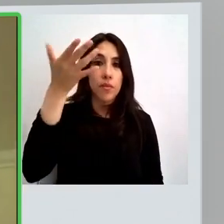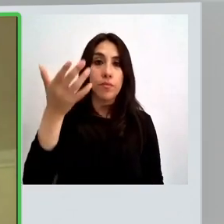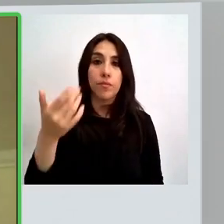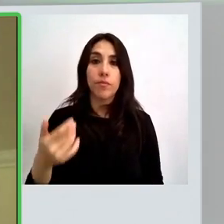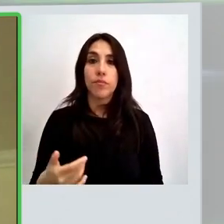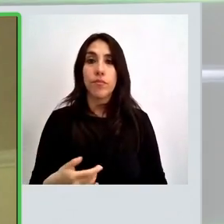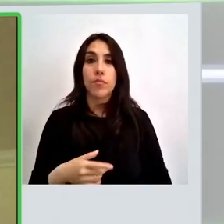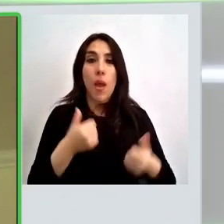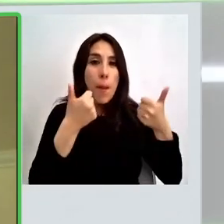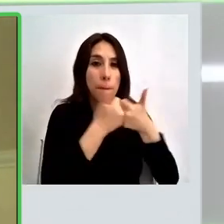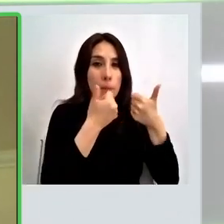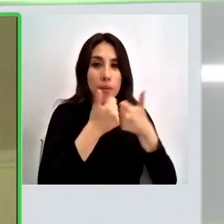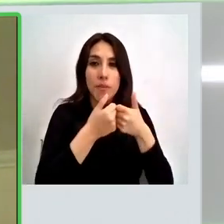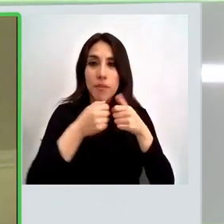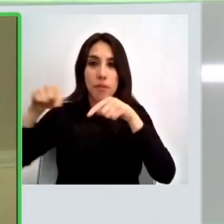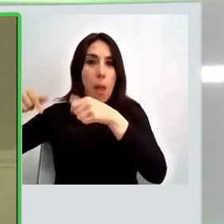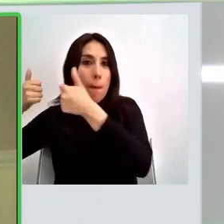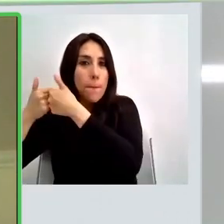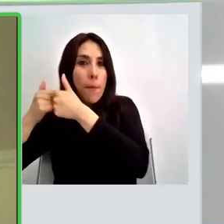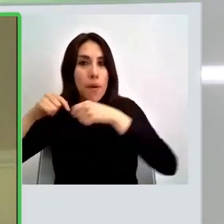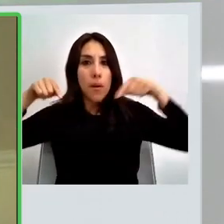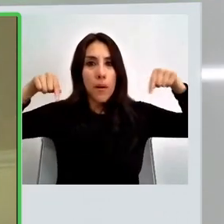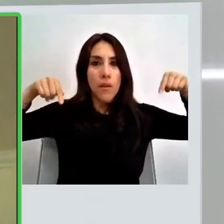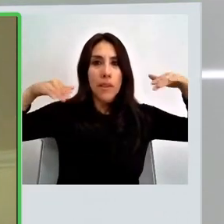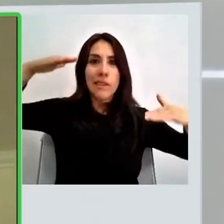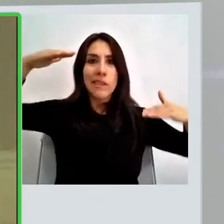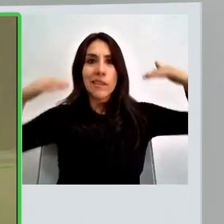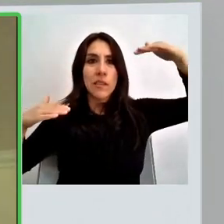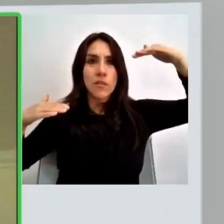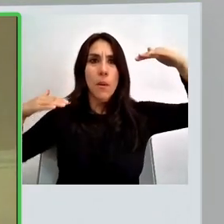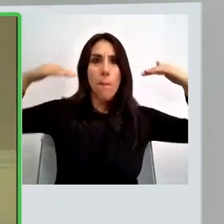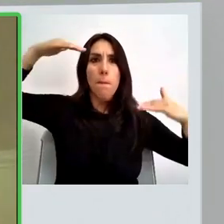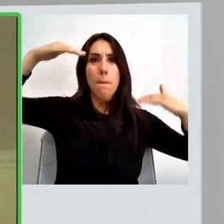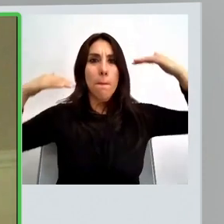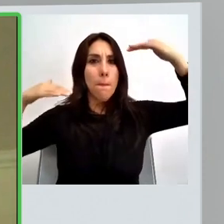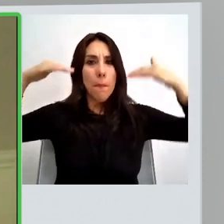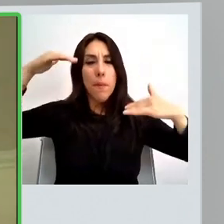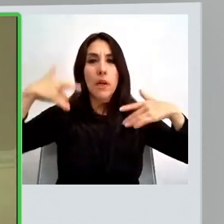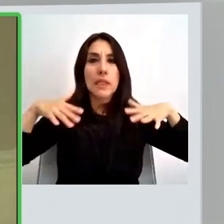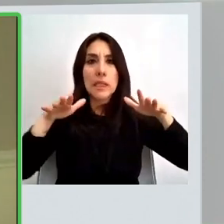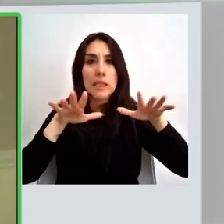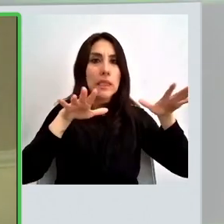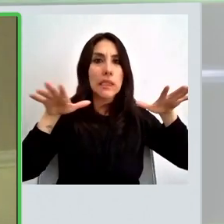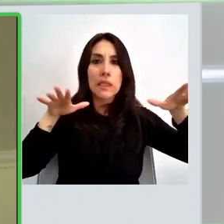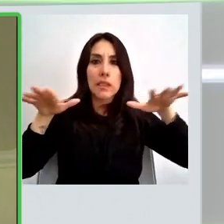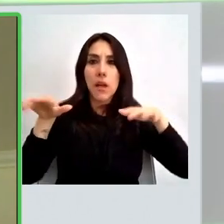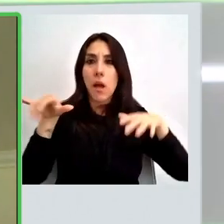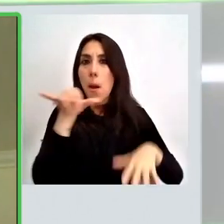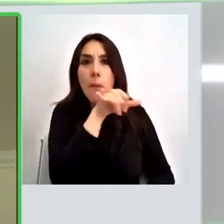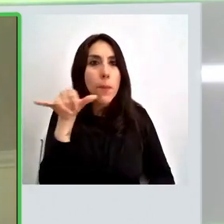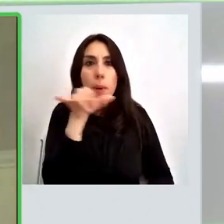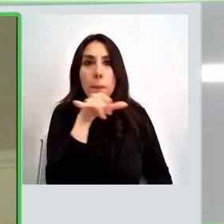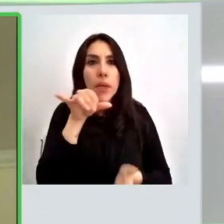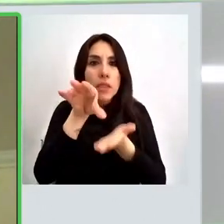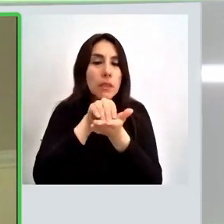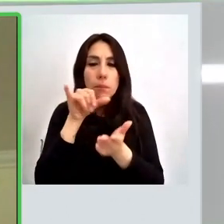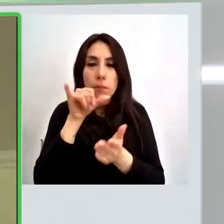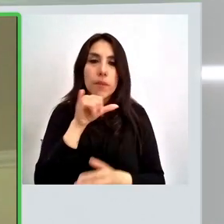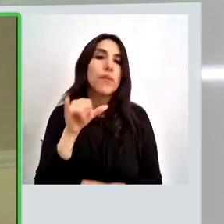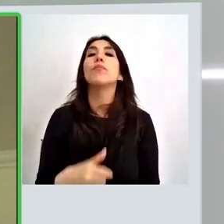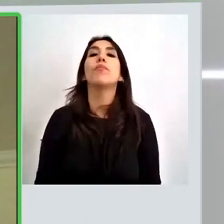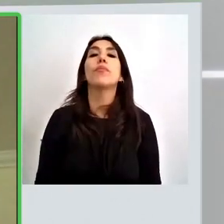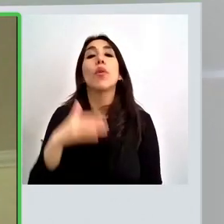Because of the pandemic, we're going to have a different workplace in the future. We know that more and more people are going to be working remotely.